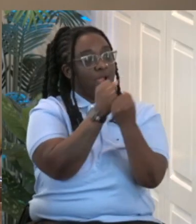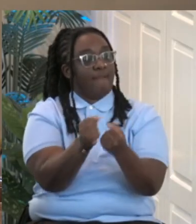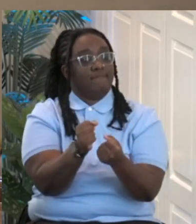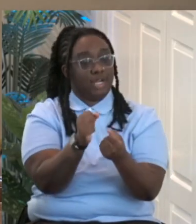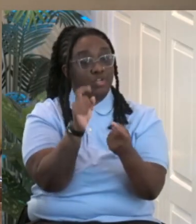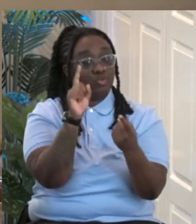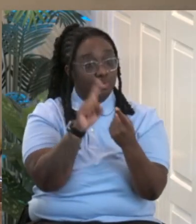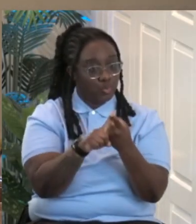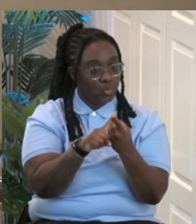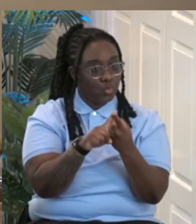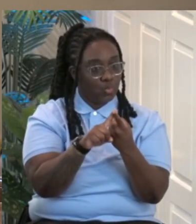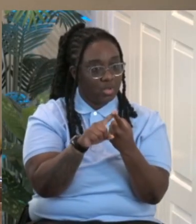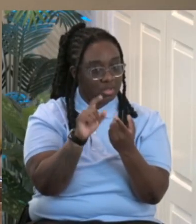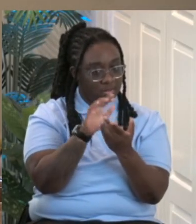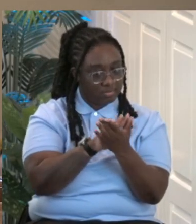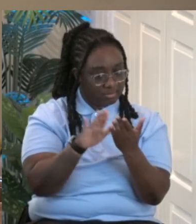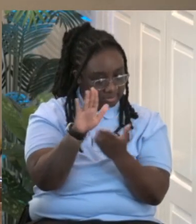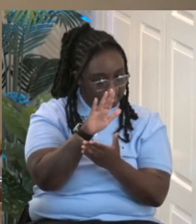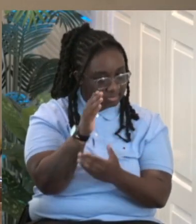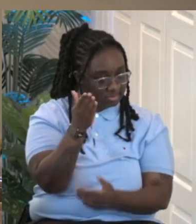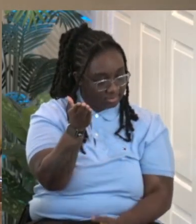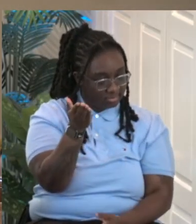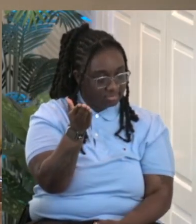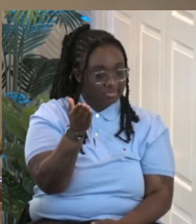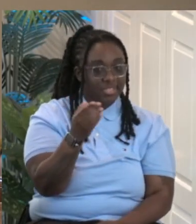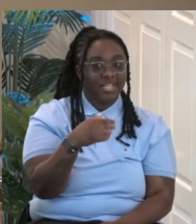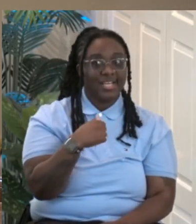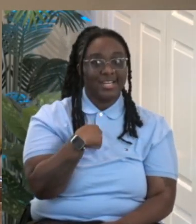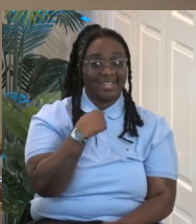So I said, okay. So